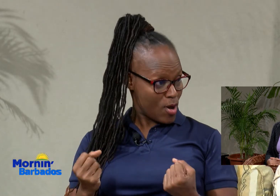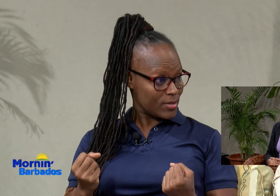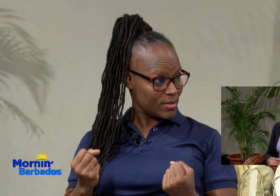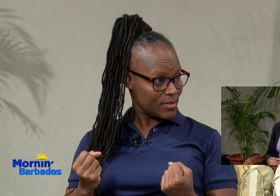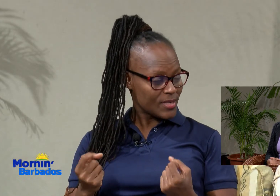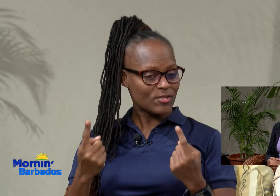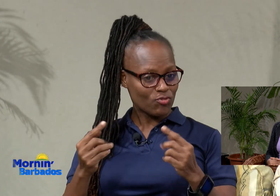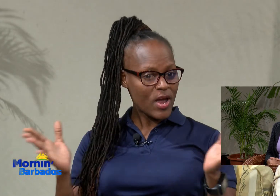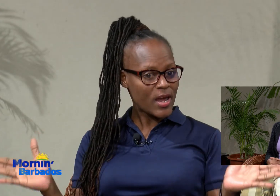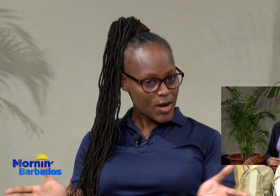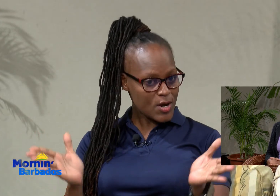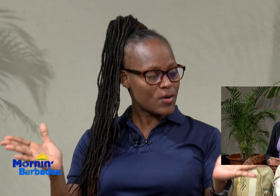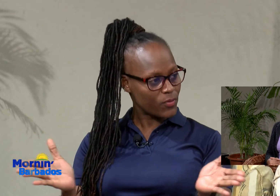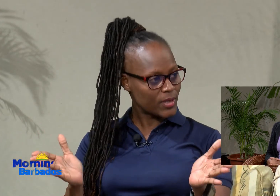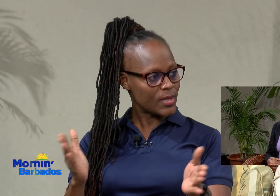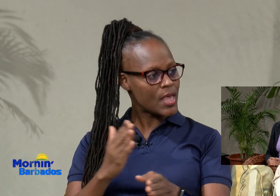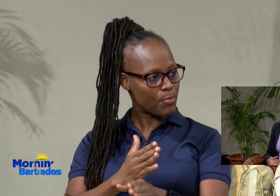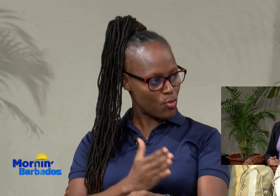read.